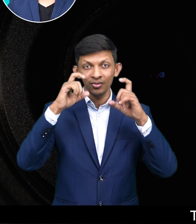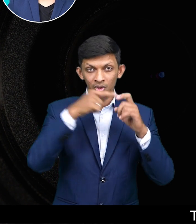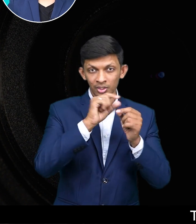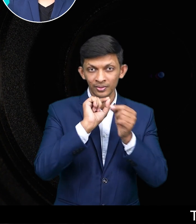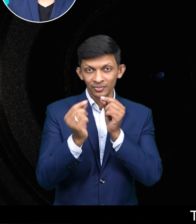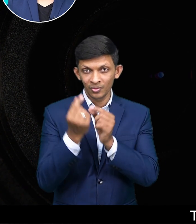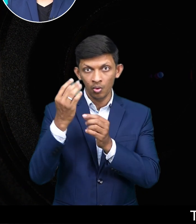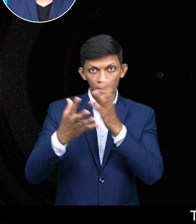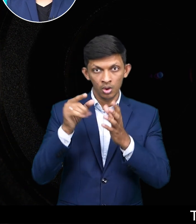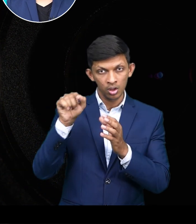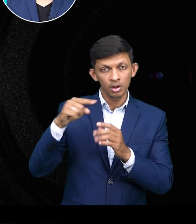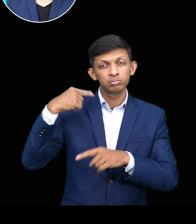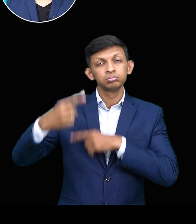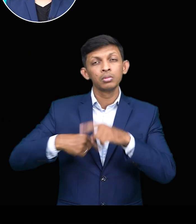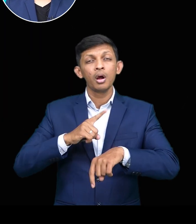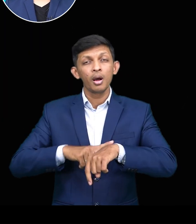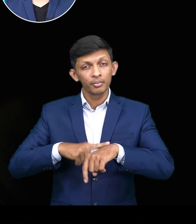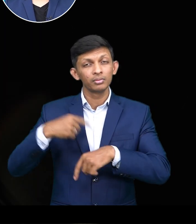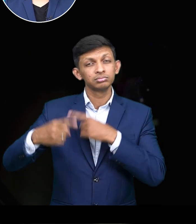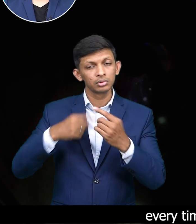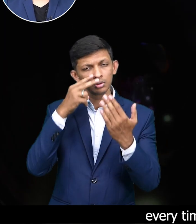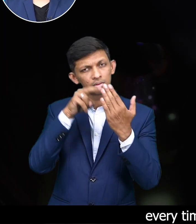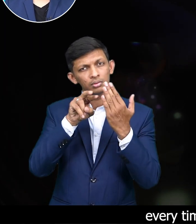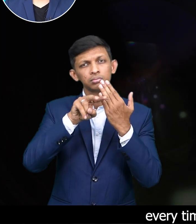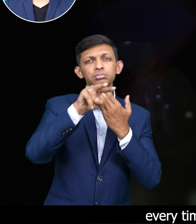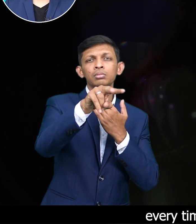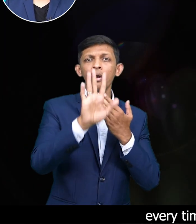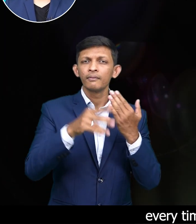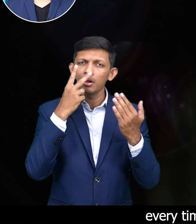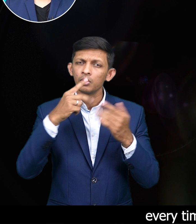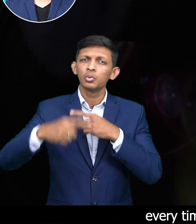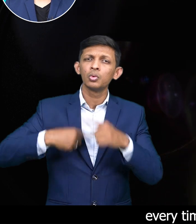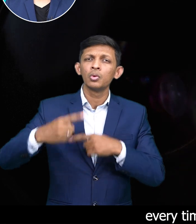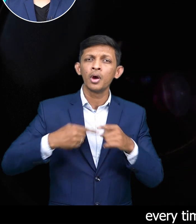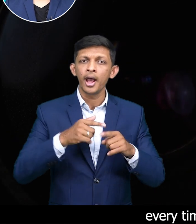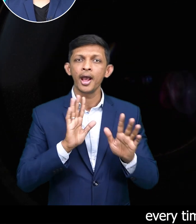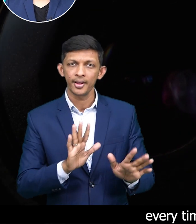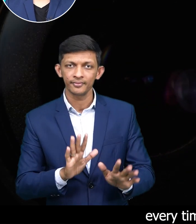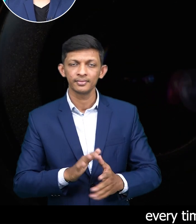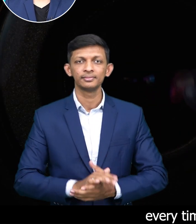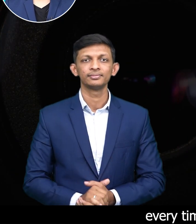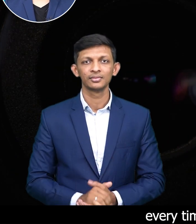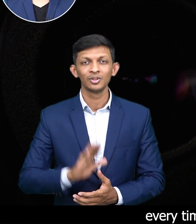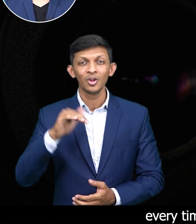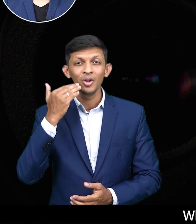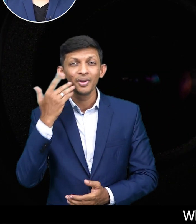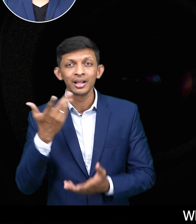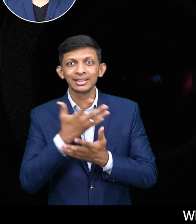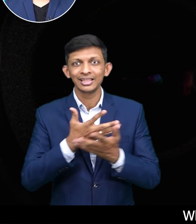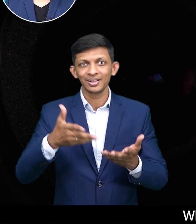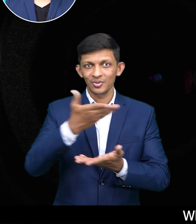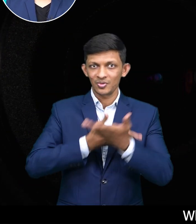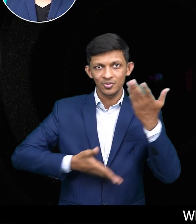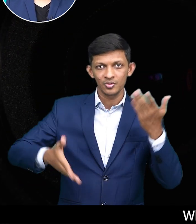Try to obtain the image of the candle flame every time on the screen by moving it. When